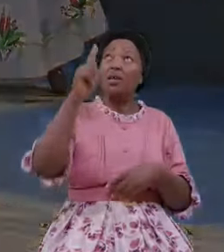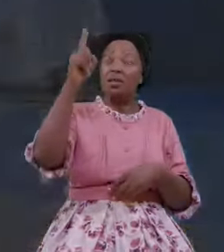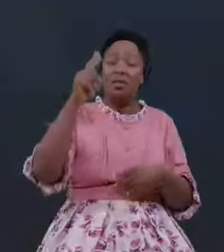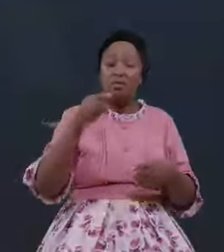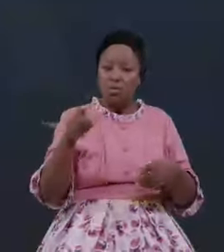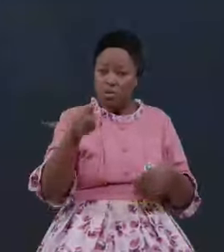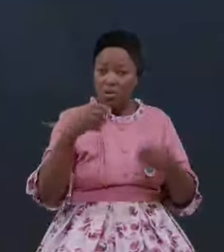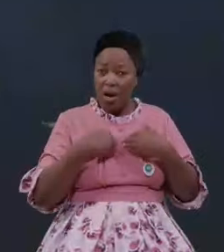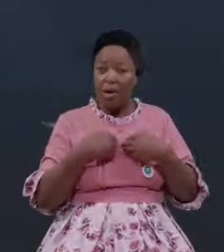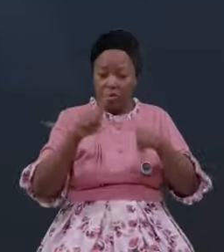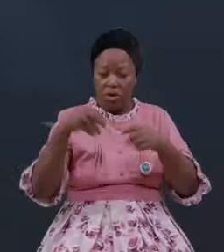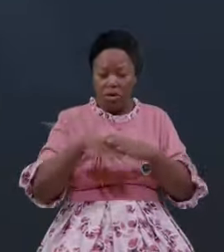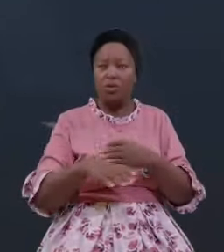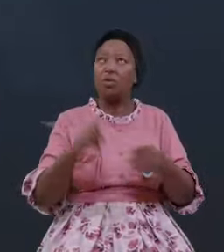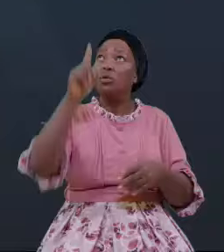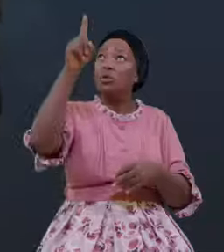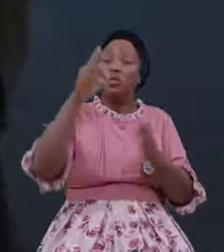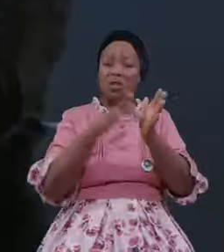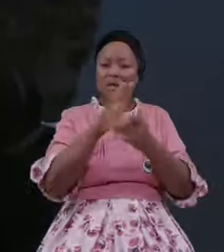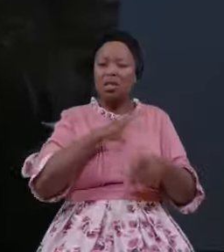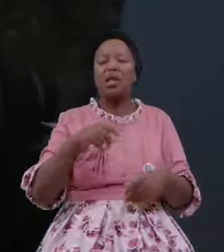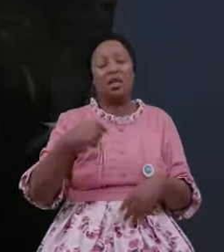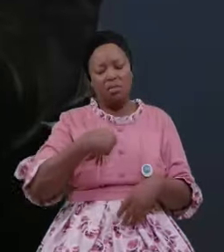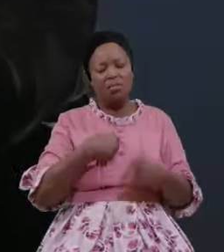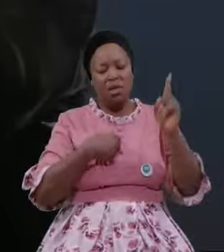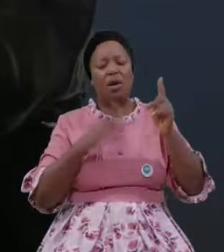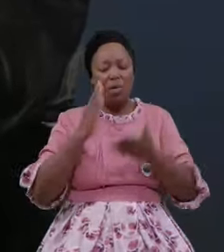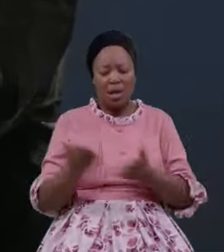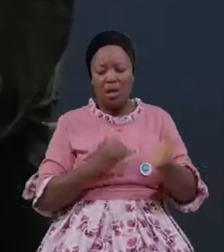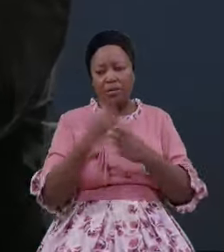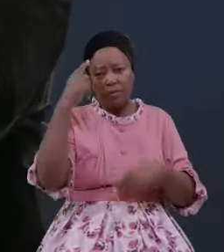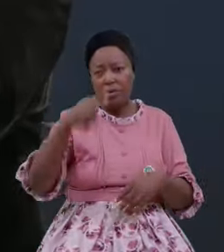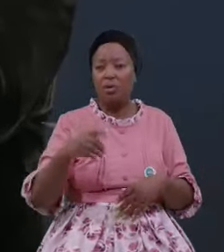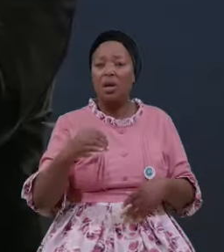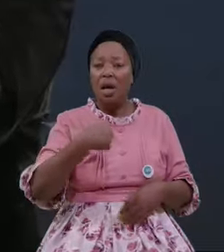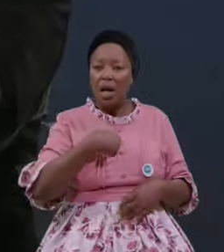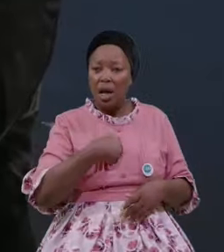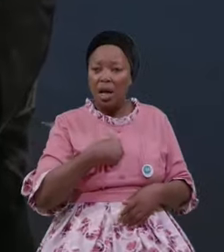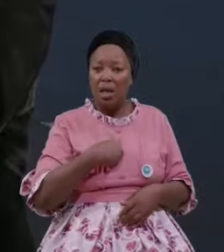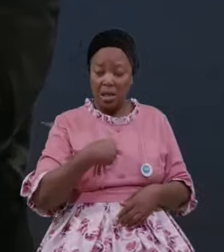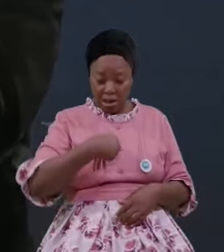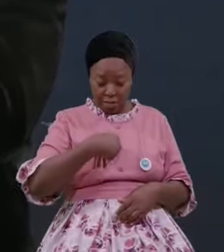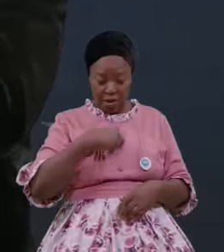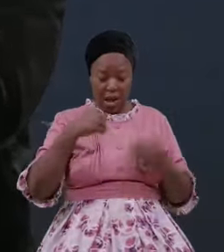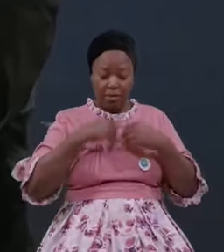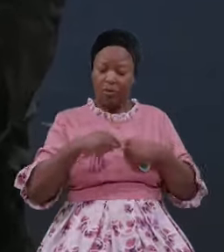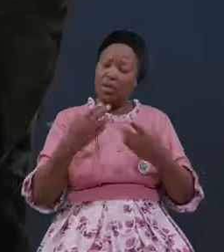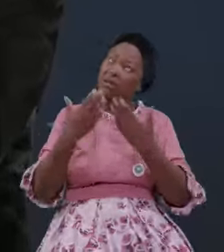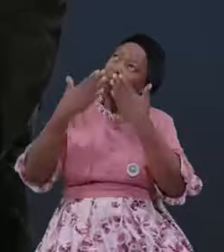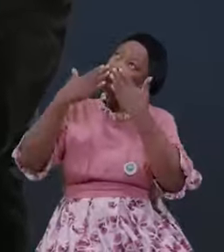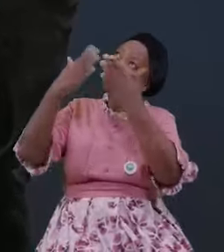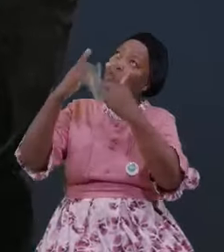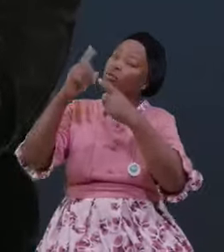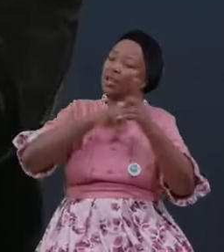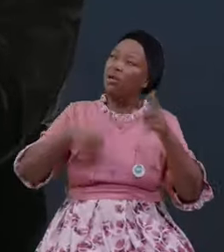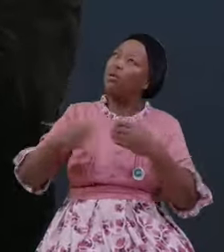said, "I'll bear it for you." I need to send a thank you. Glory to the Lord. Praise the